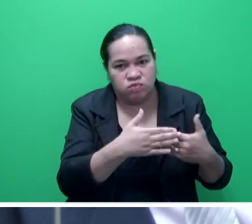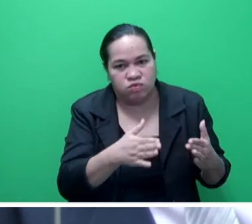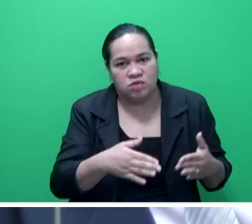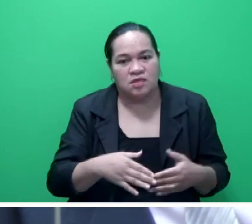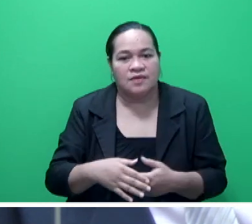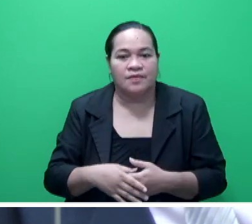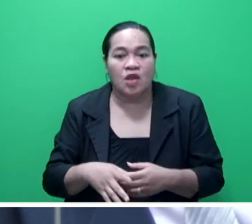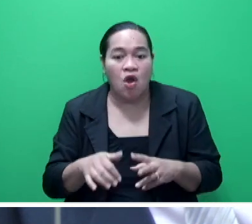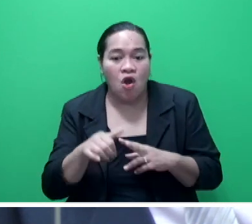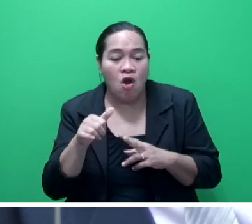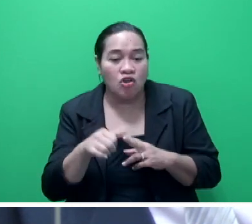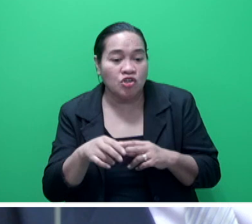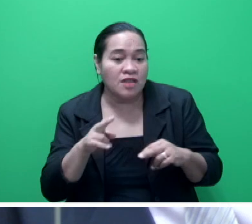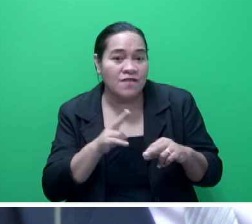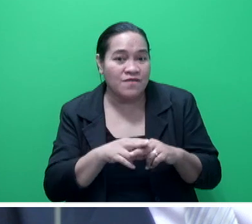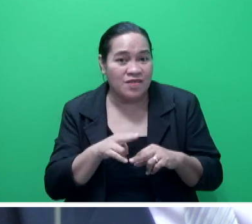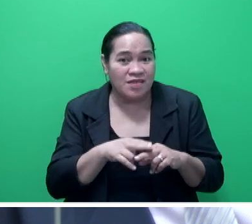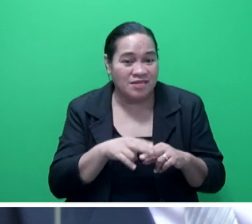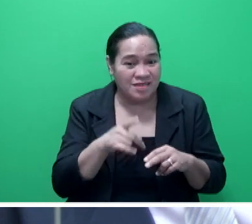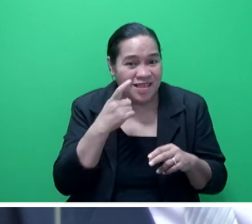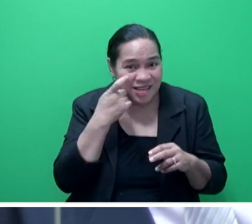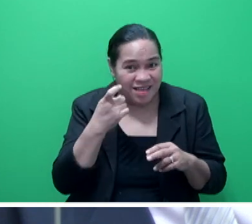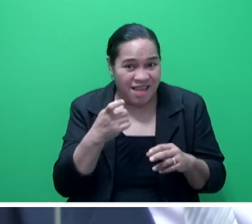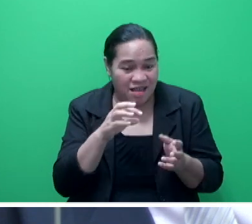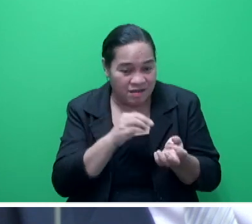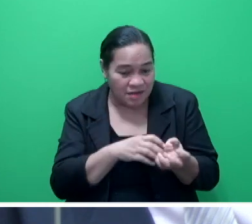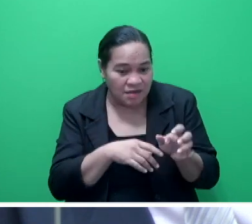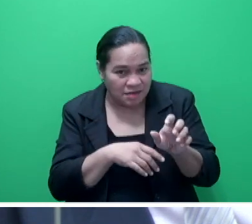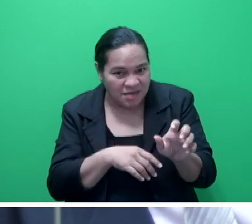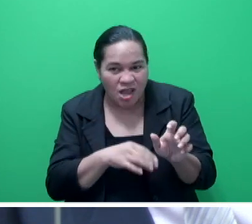the KFG app, the QR code, and the VaxCheck tool. We